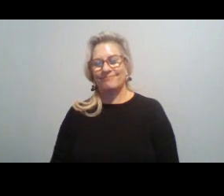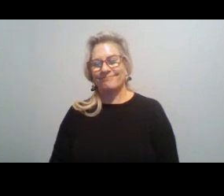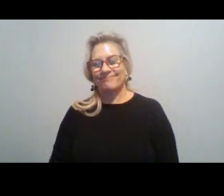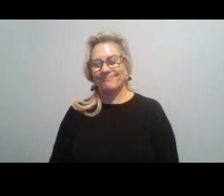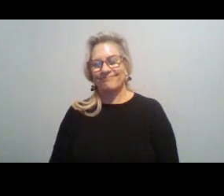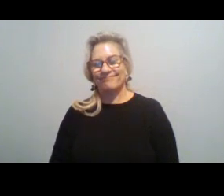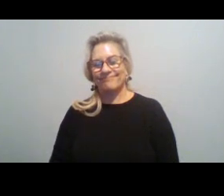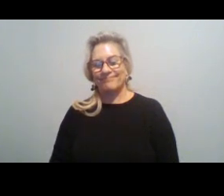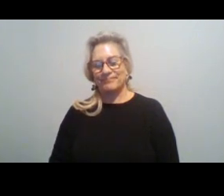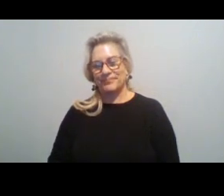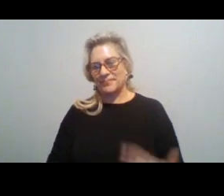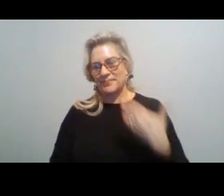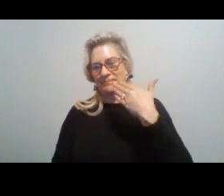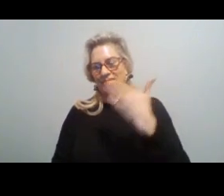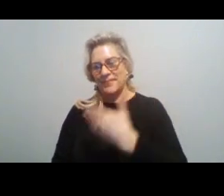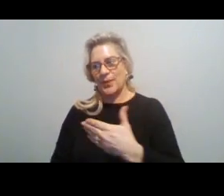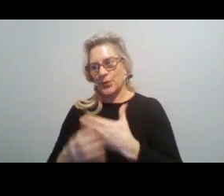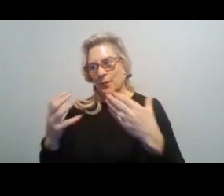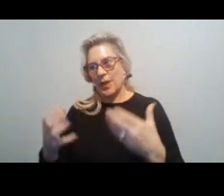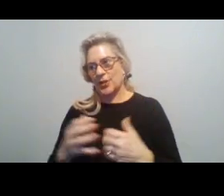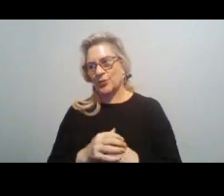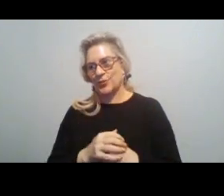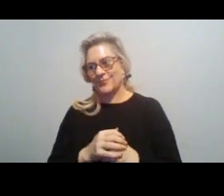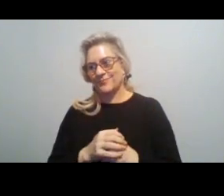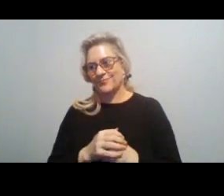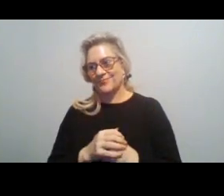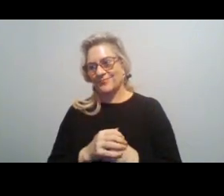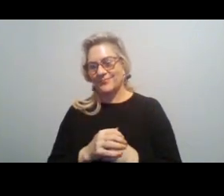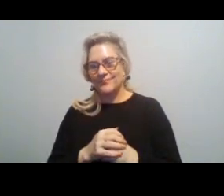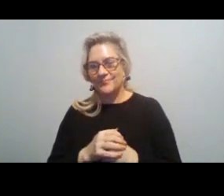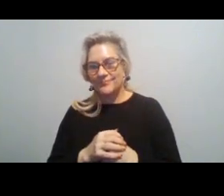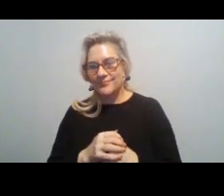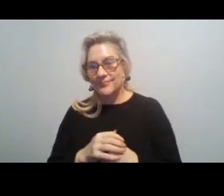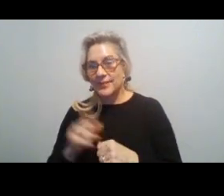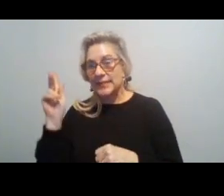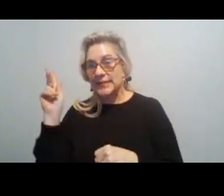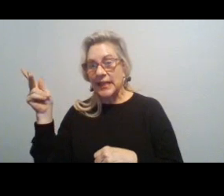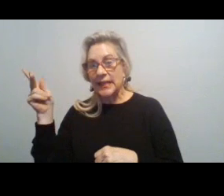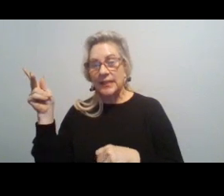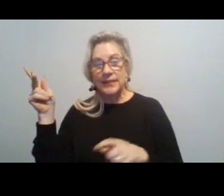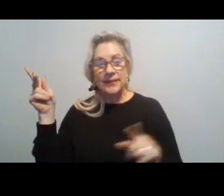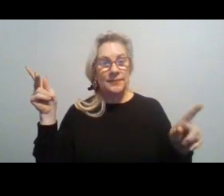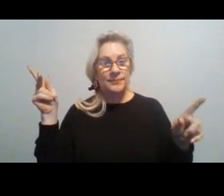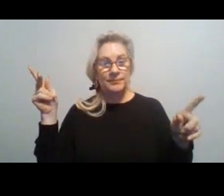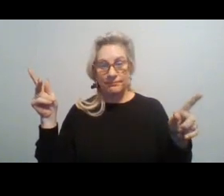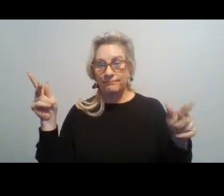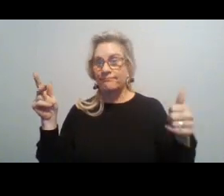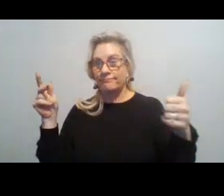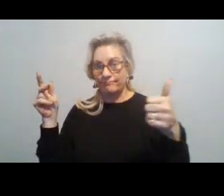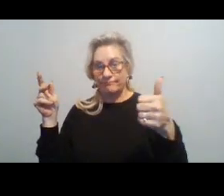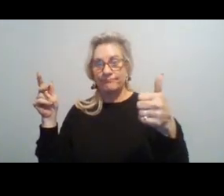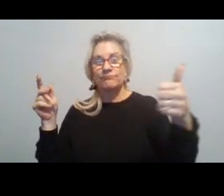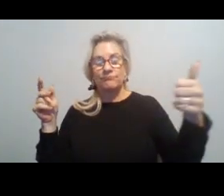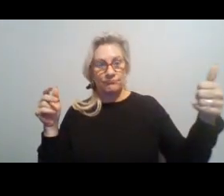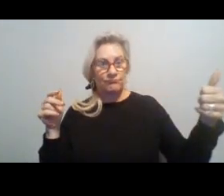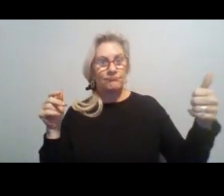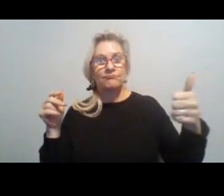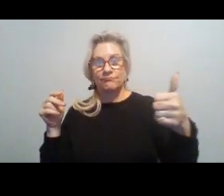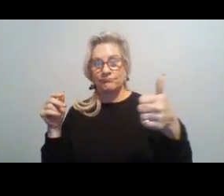Thank you so much, Vice Chair. Second. Bradshaw, seconds. All those in favor? Aye. Aye.